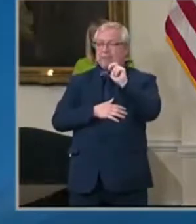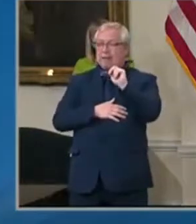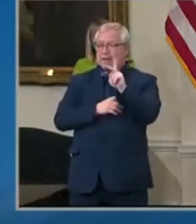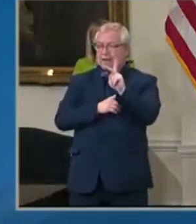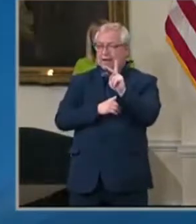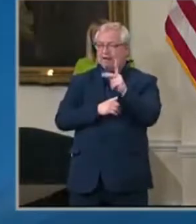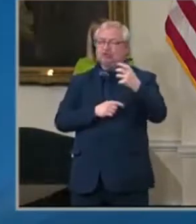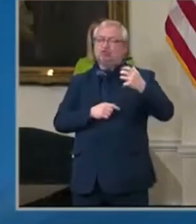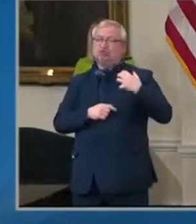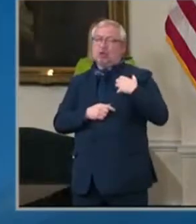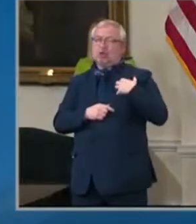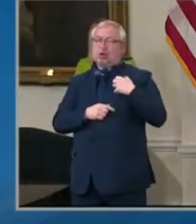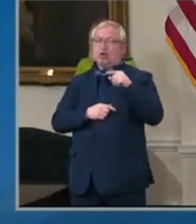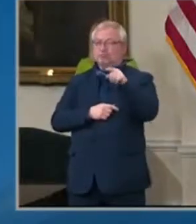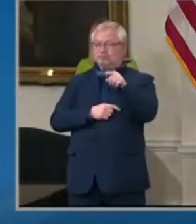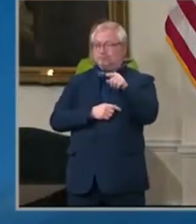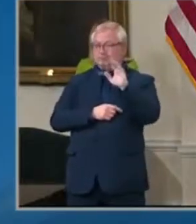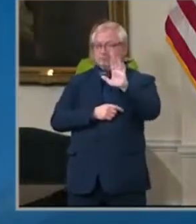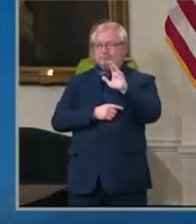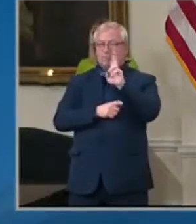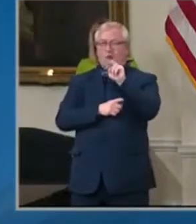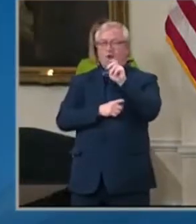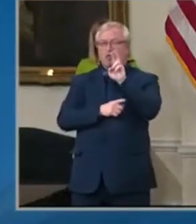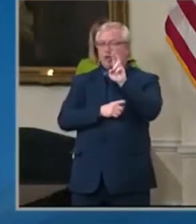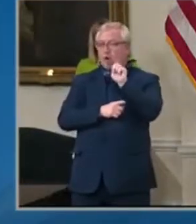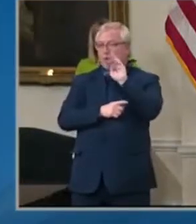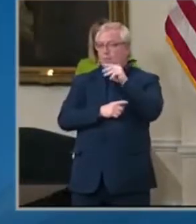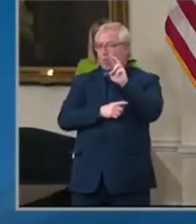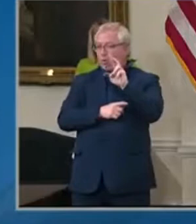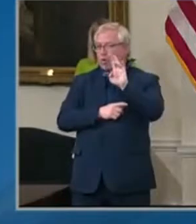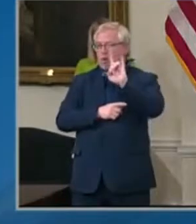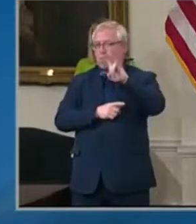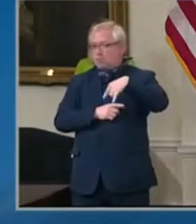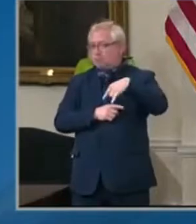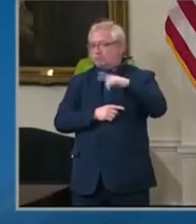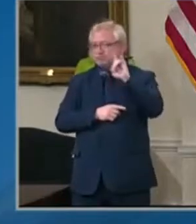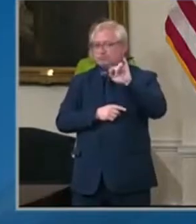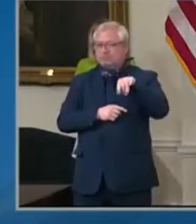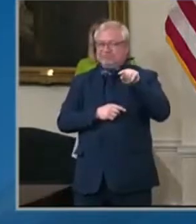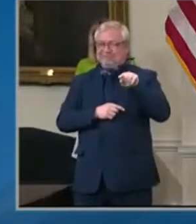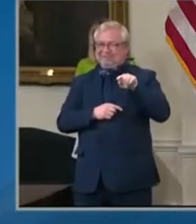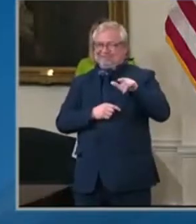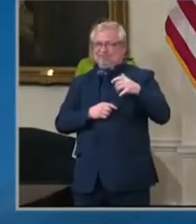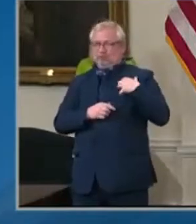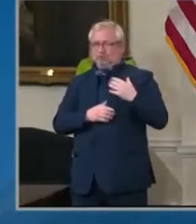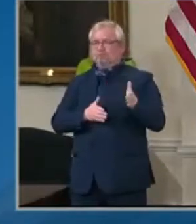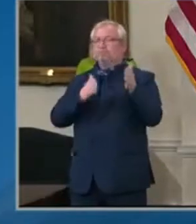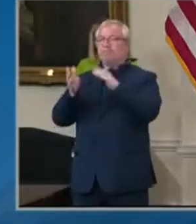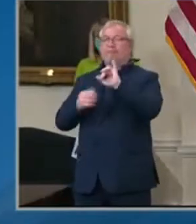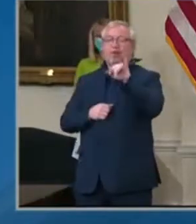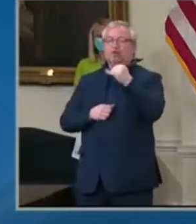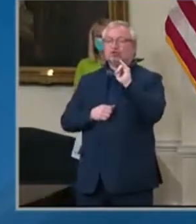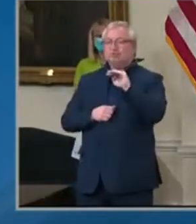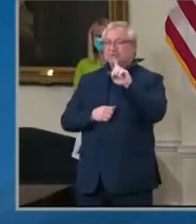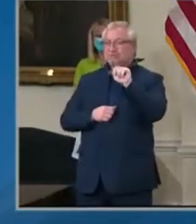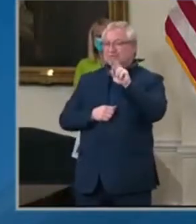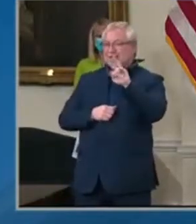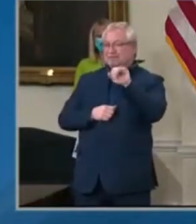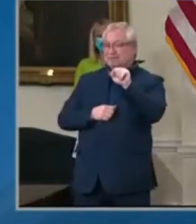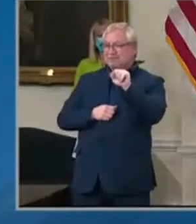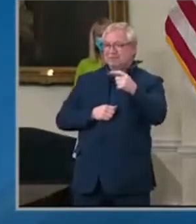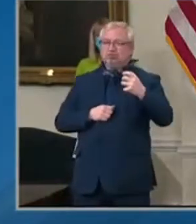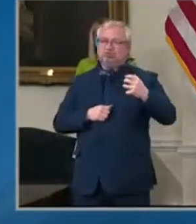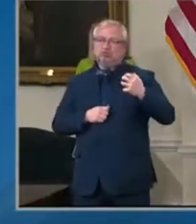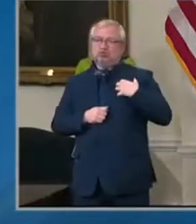of the University of Maryland Foundation, Jim Davis, the chairman and co-founder of Allegis Group,